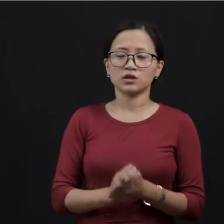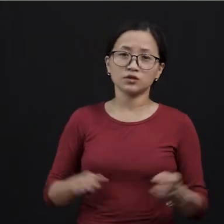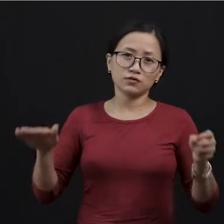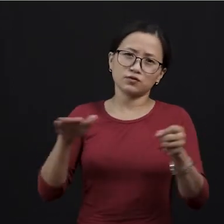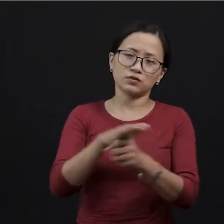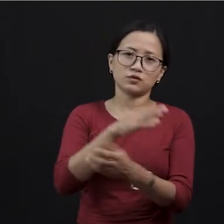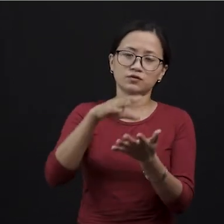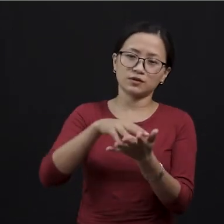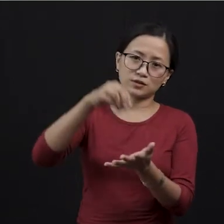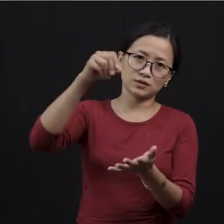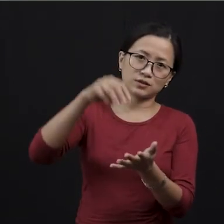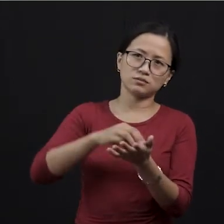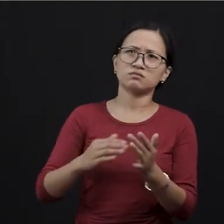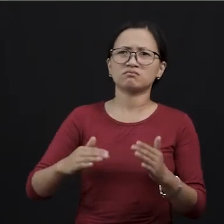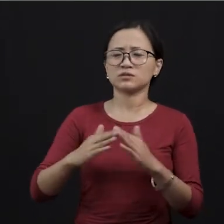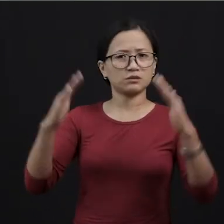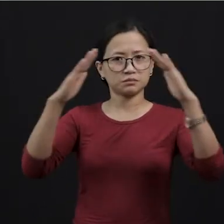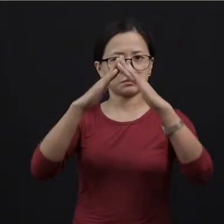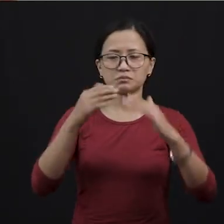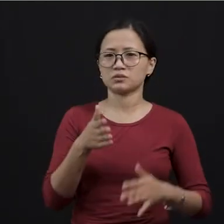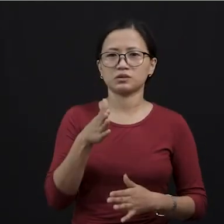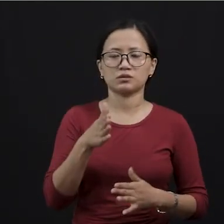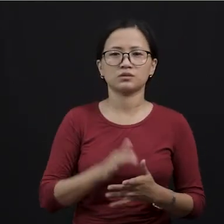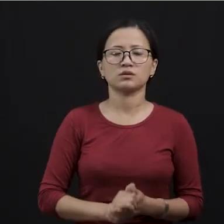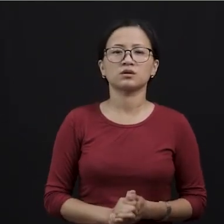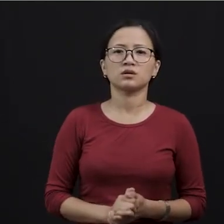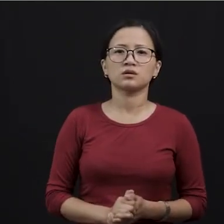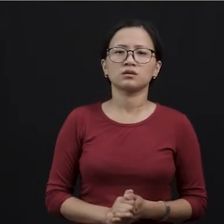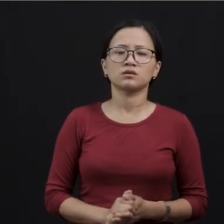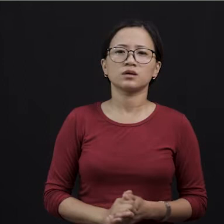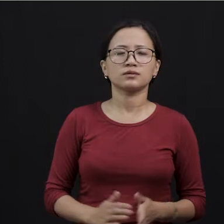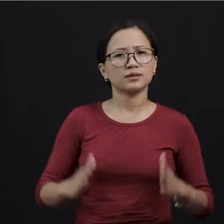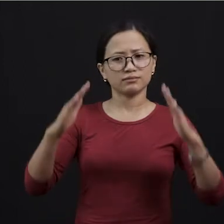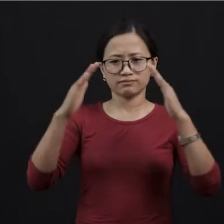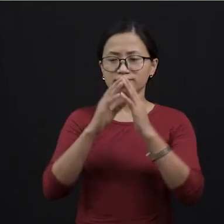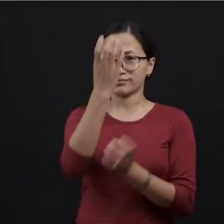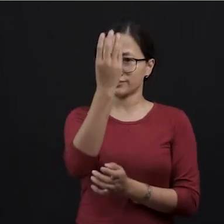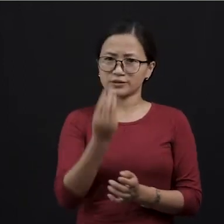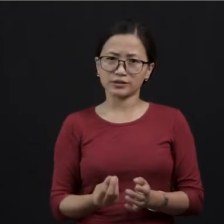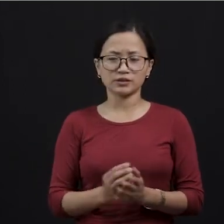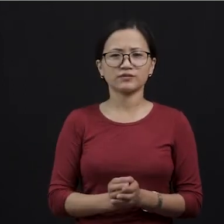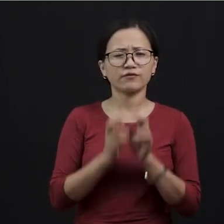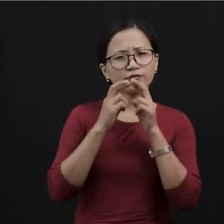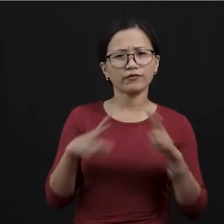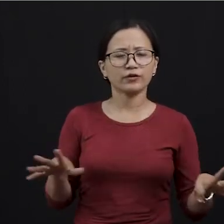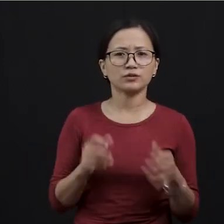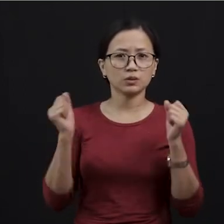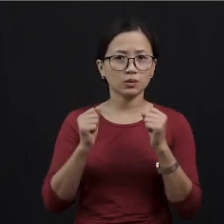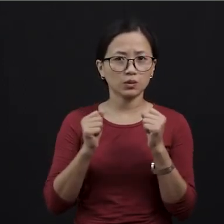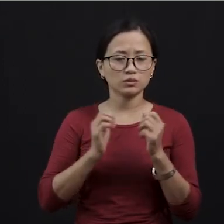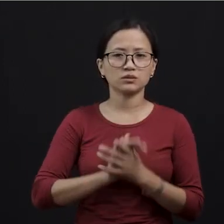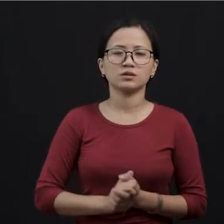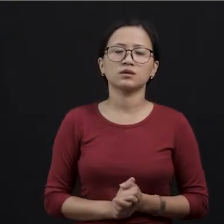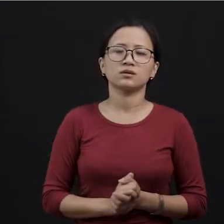of sand, isn't it? No shade. So it is very hot during, and at night it is very cold. The conditions, the